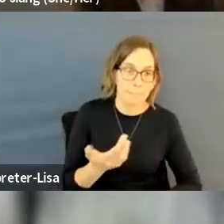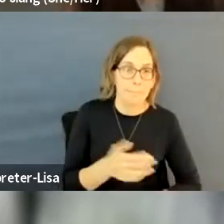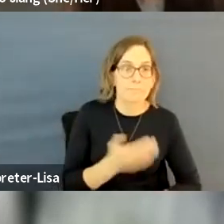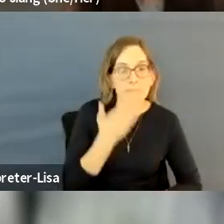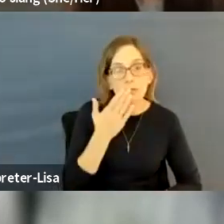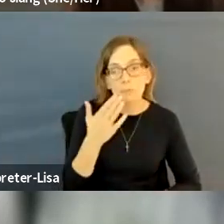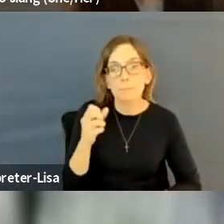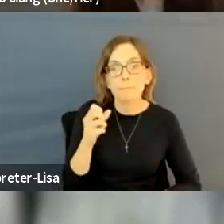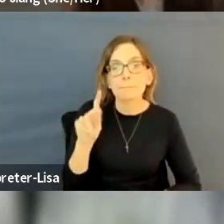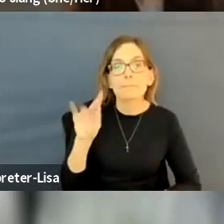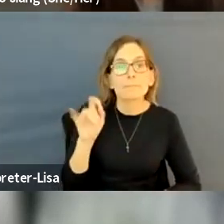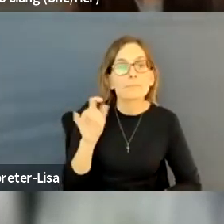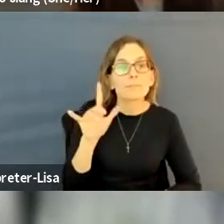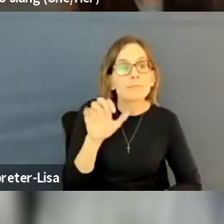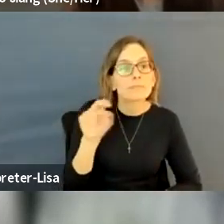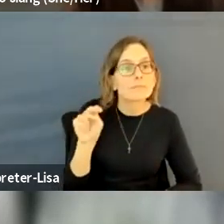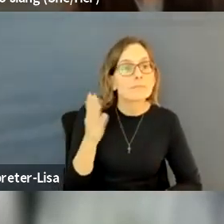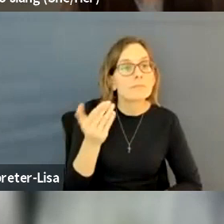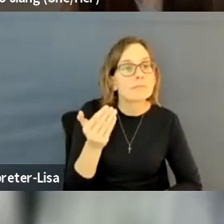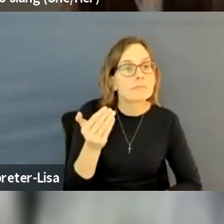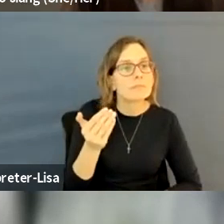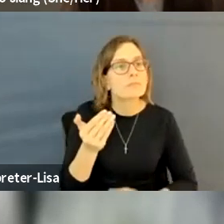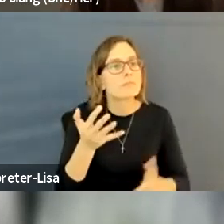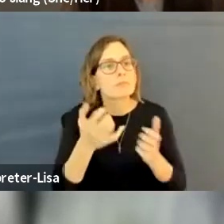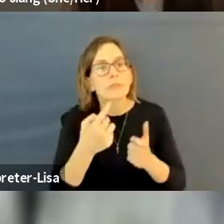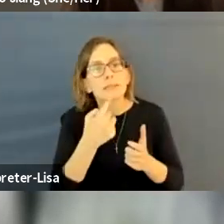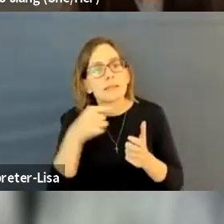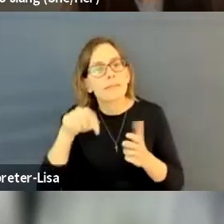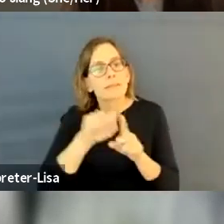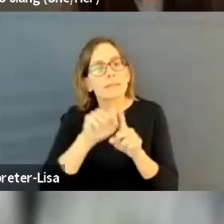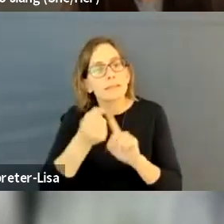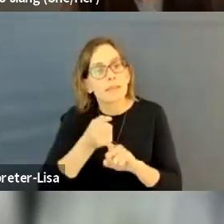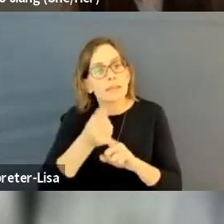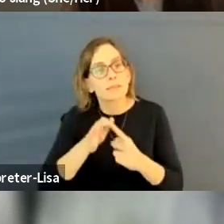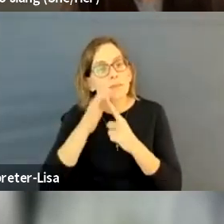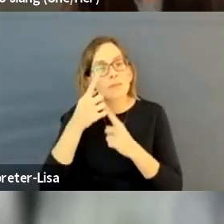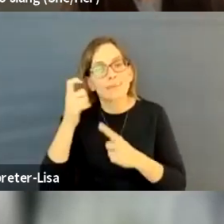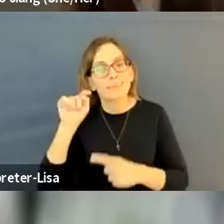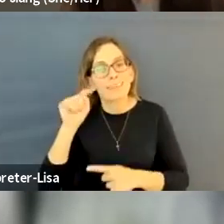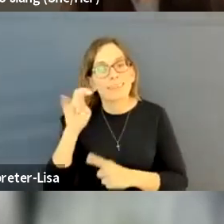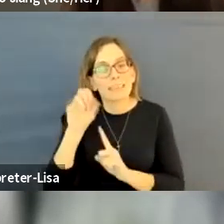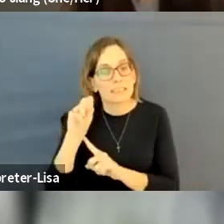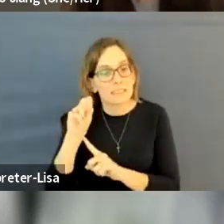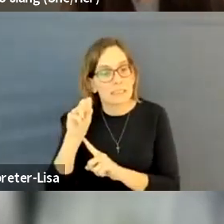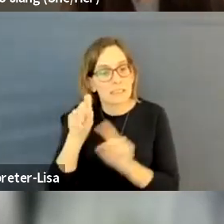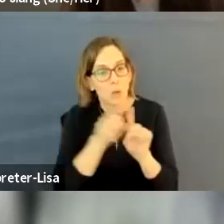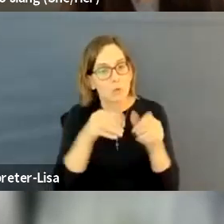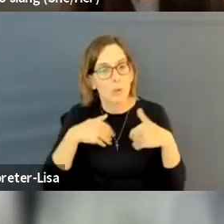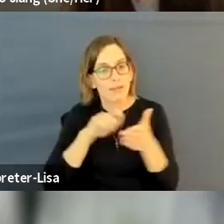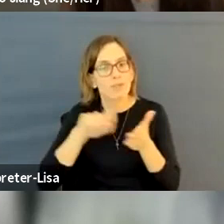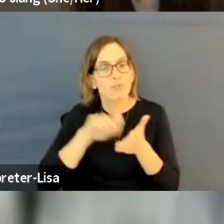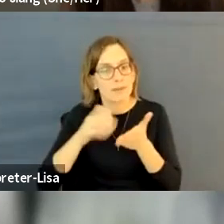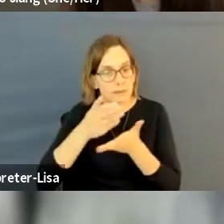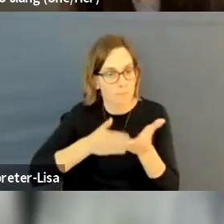thank you. Kathleen, you had something you wanted to say? Yeah, I was just gonna say in this case, especially since it's a thesis, wouldn't there also be a written component? So you